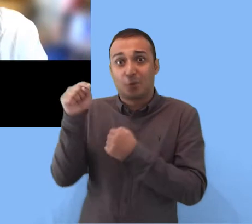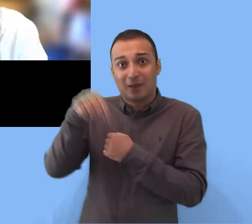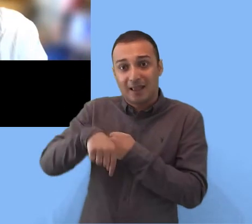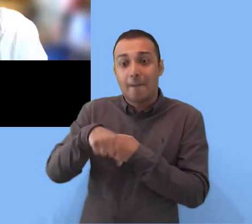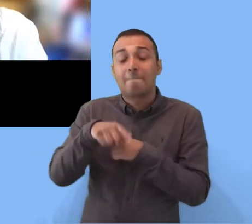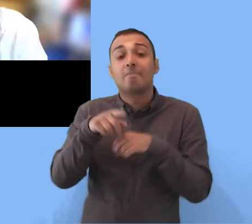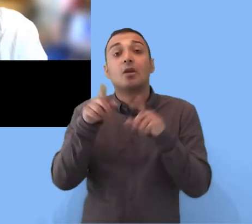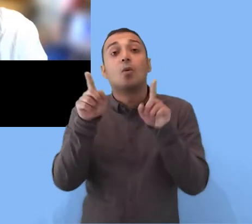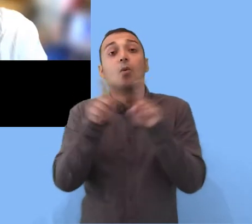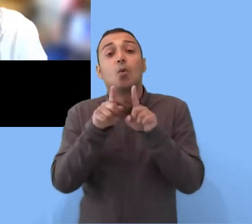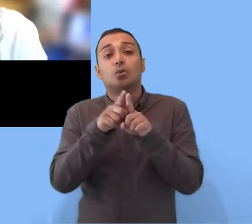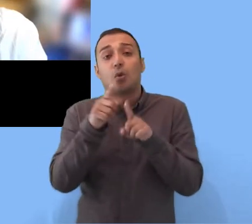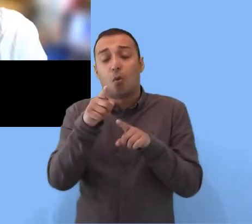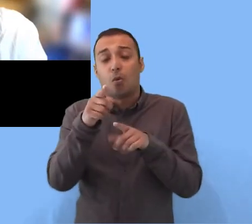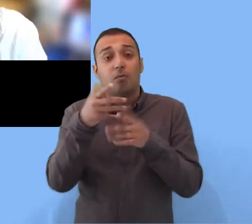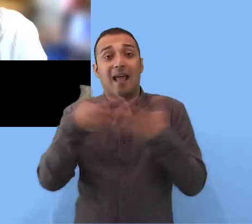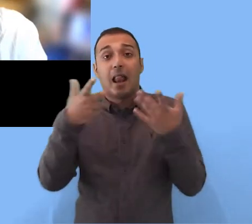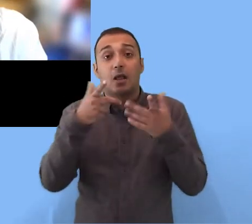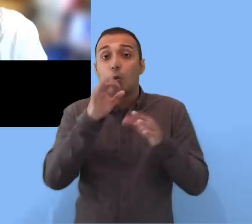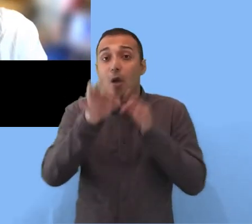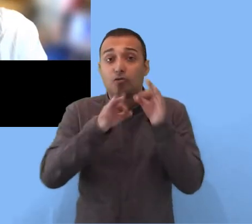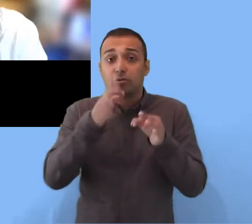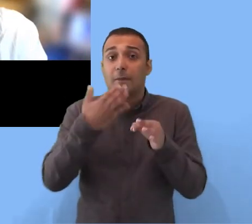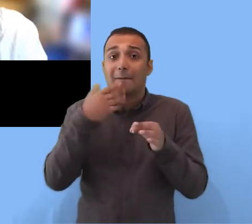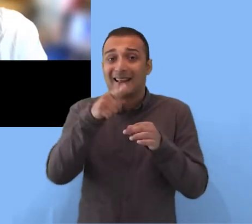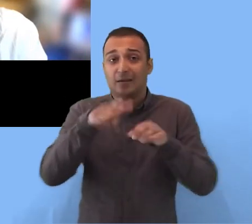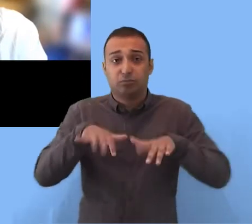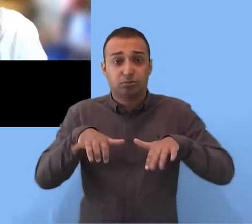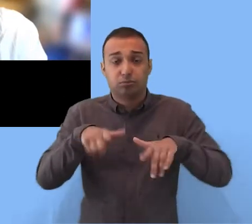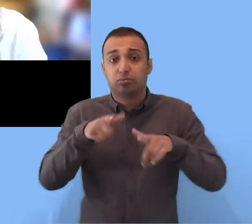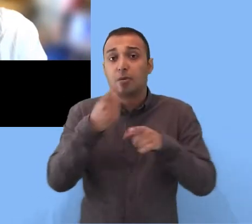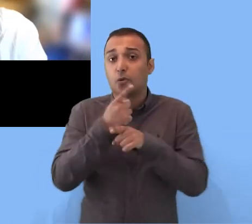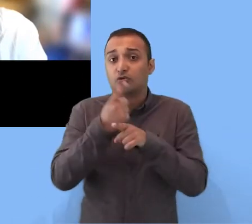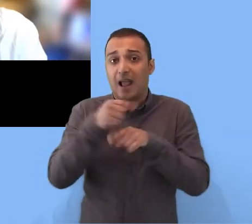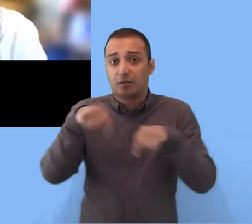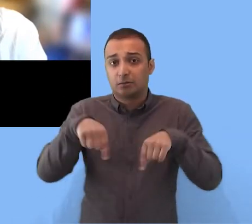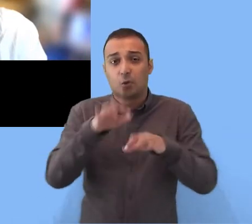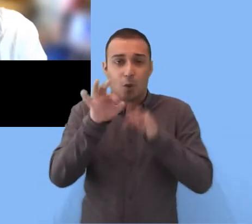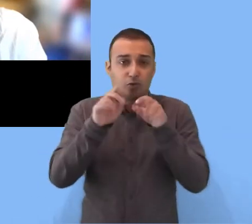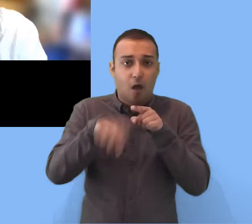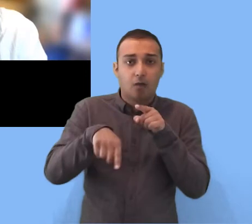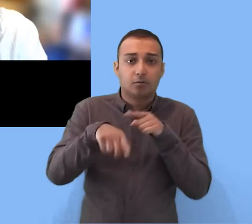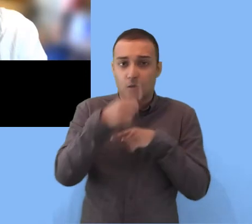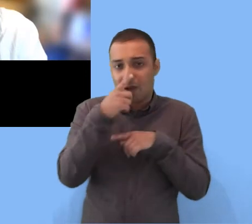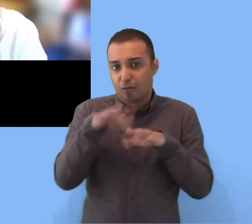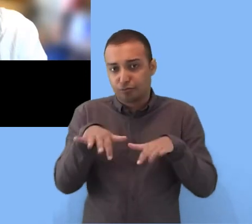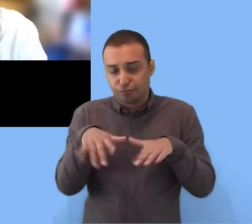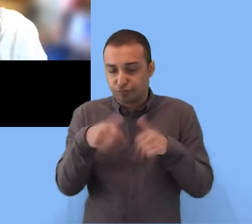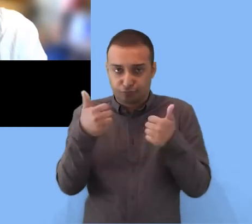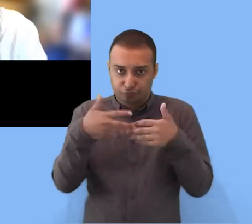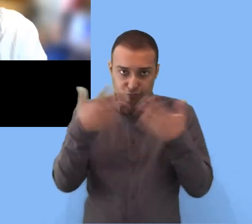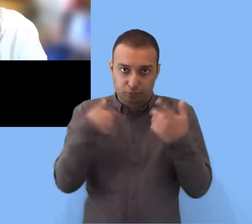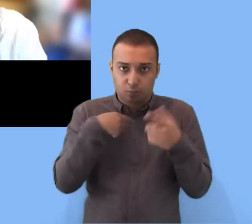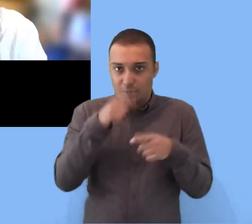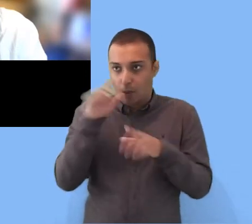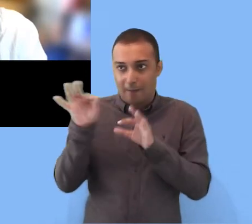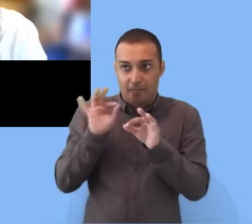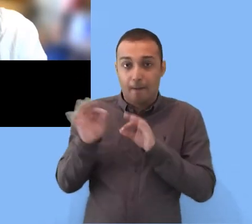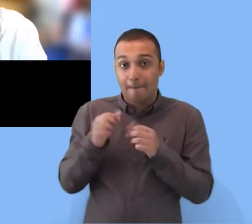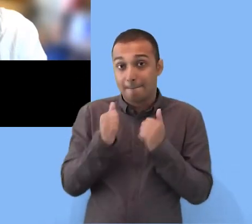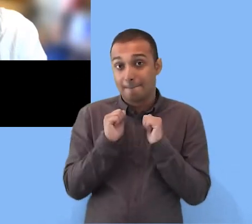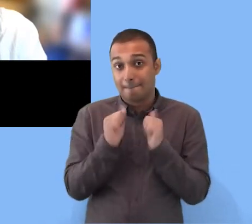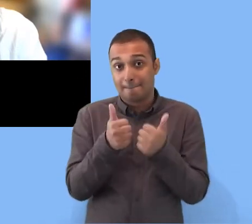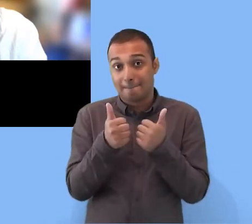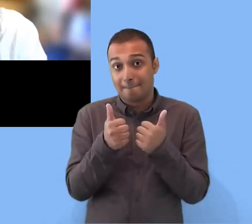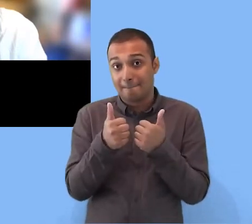before Jamal's as well, any questions, please keep firing them in the chat and the Q&A throughout, and we will ask Janet at the